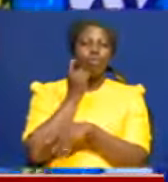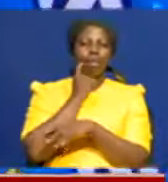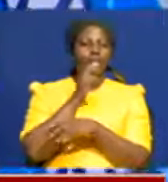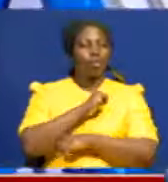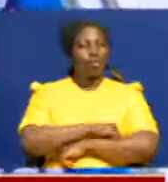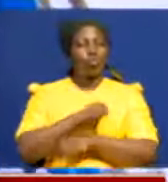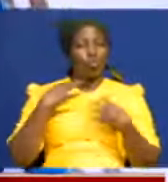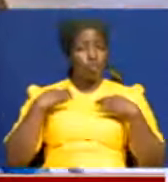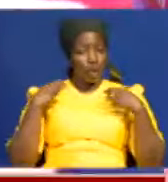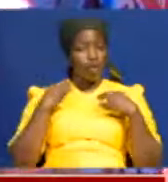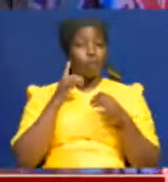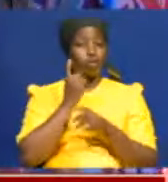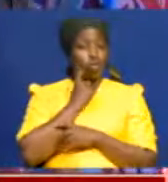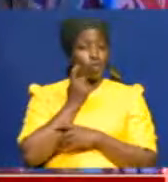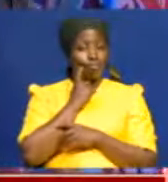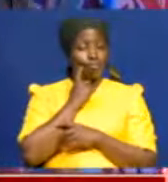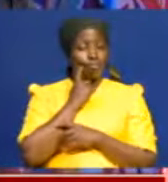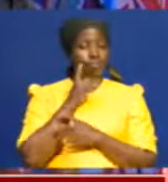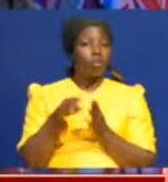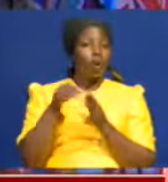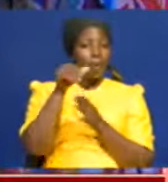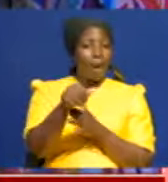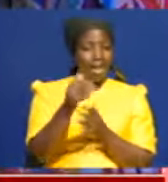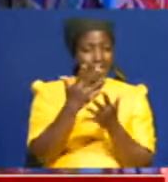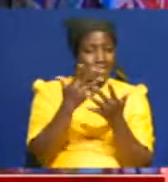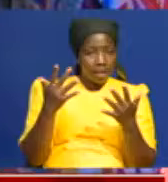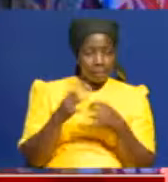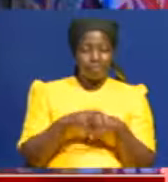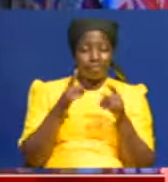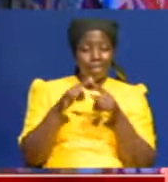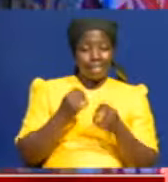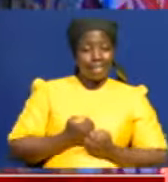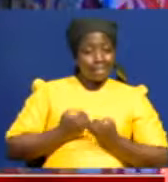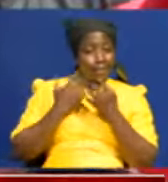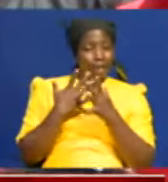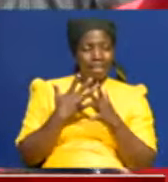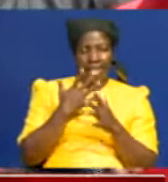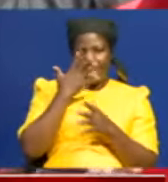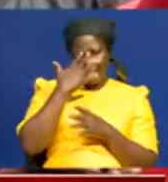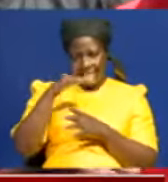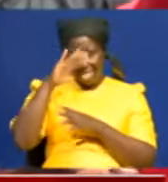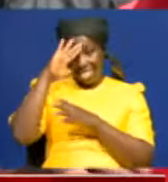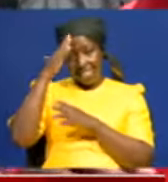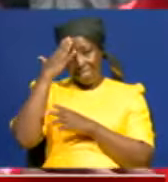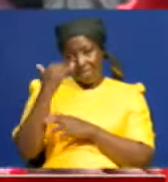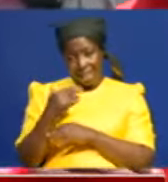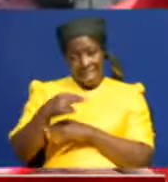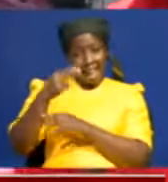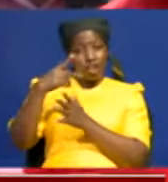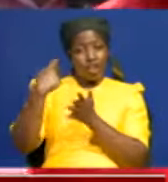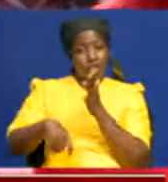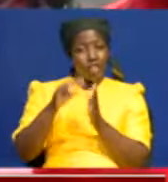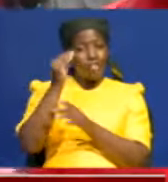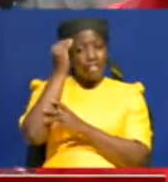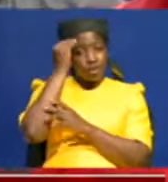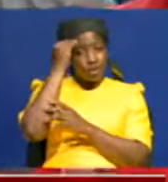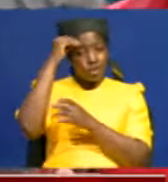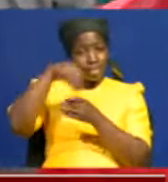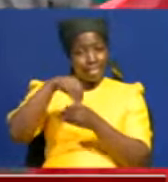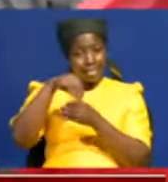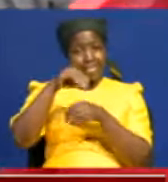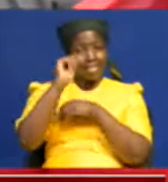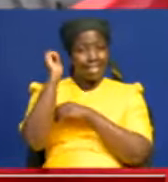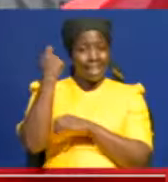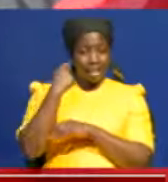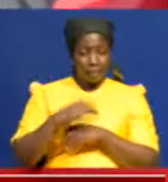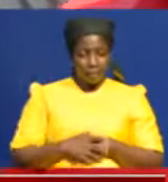academic year have expressed frustration about the high cost of education in the country. What makes me worry and wonder is